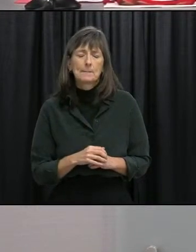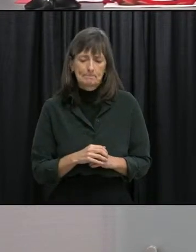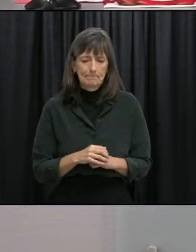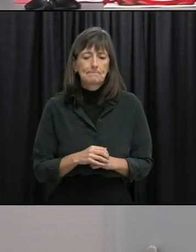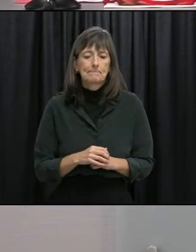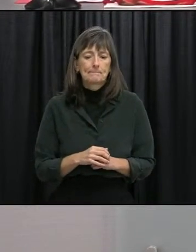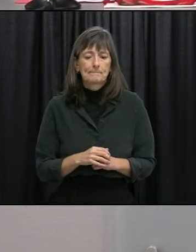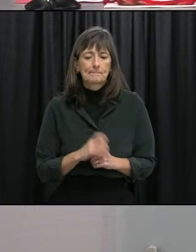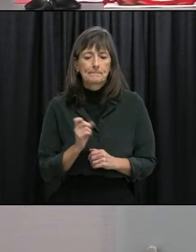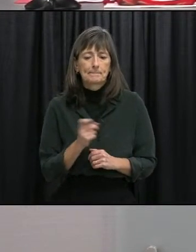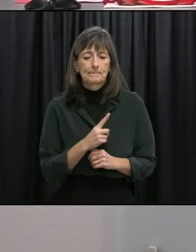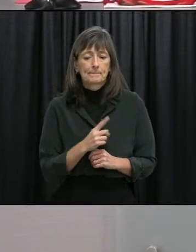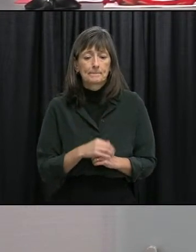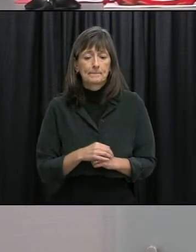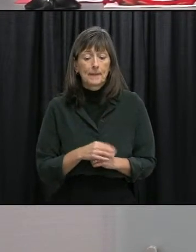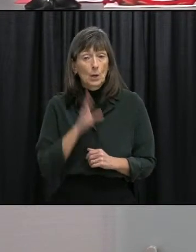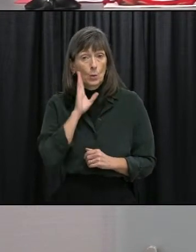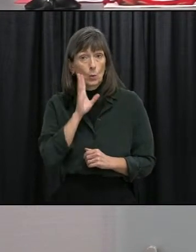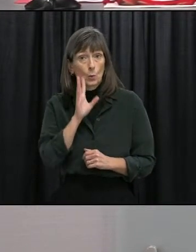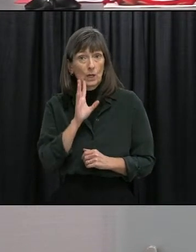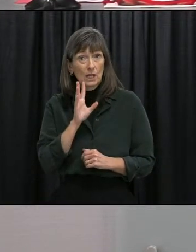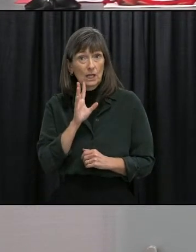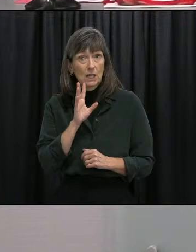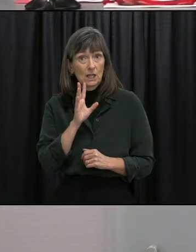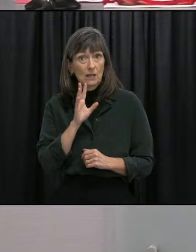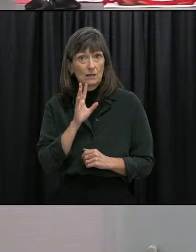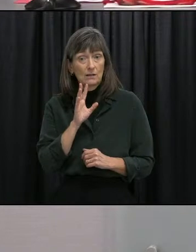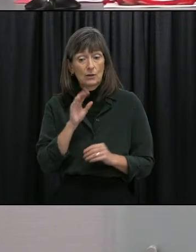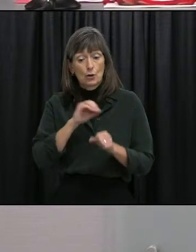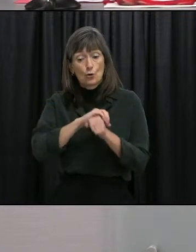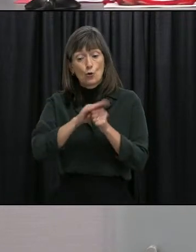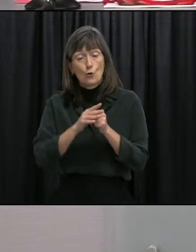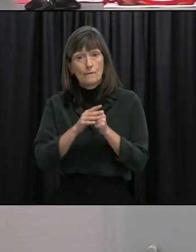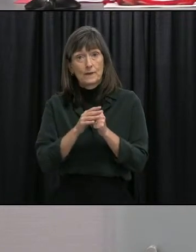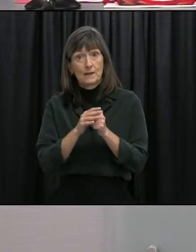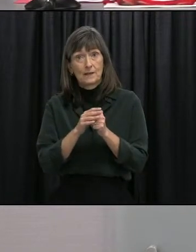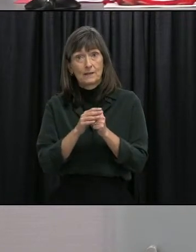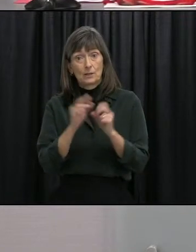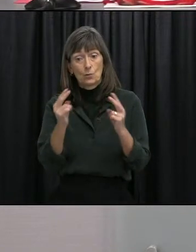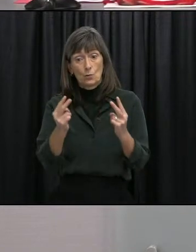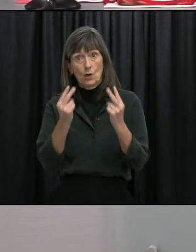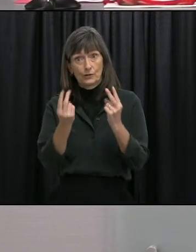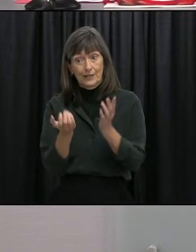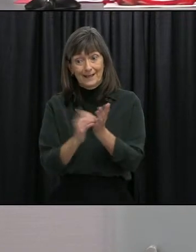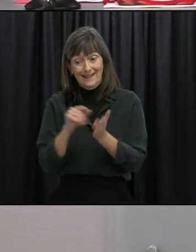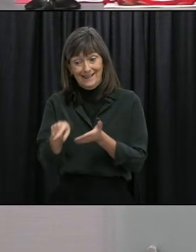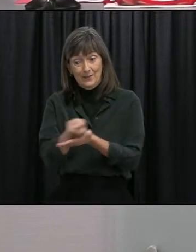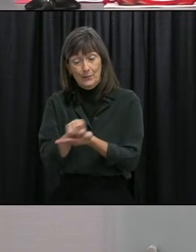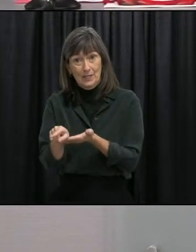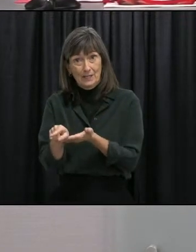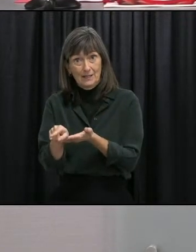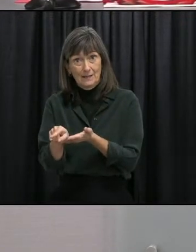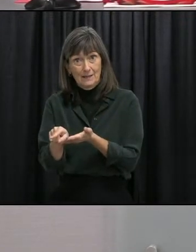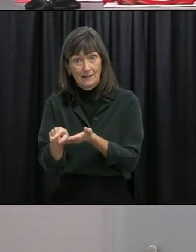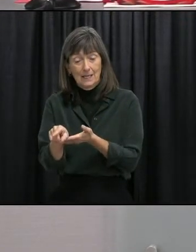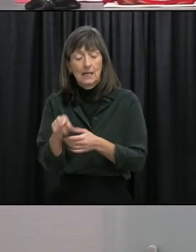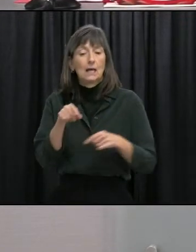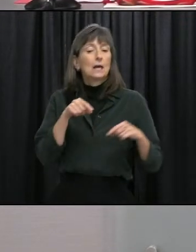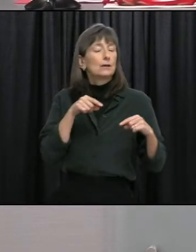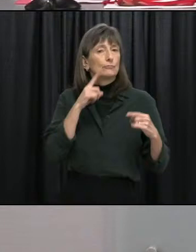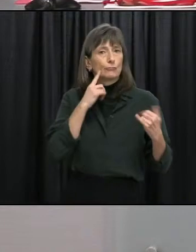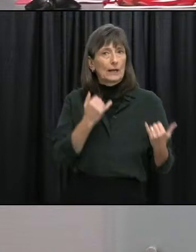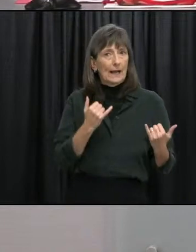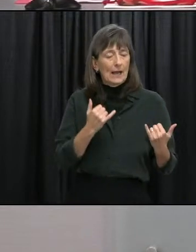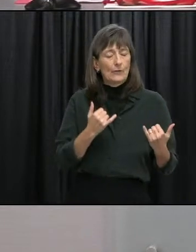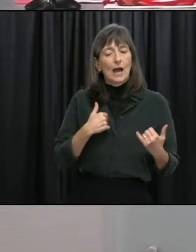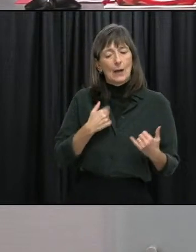wondering, are we still having another briefing this week, or does this take place of that? My understanding was that this is to keep a